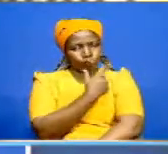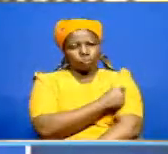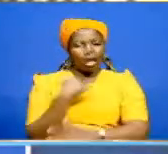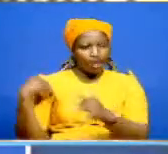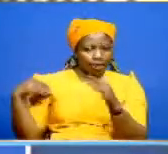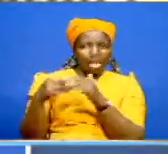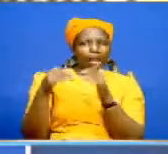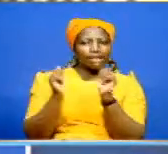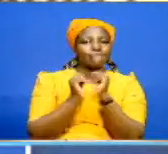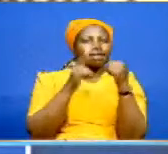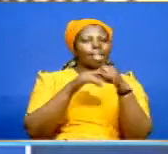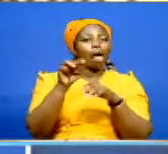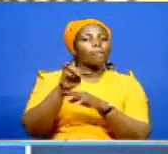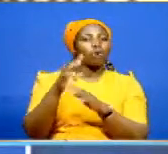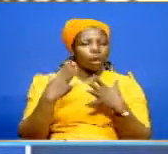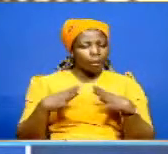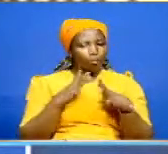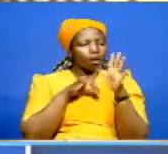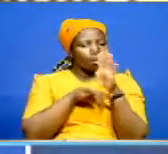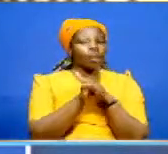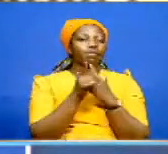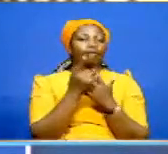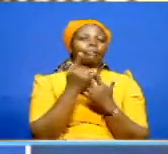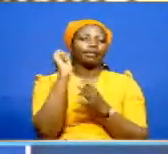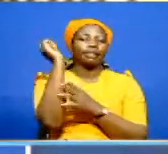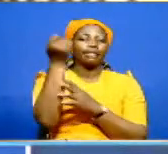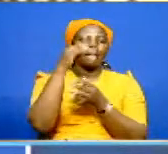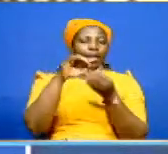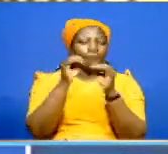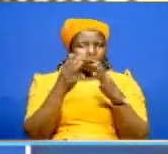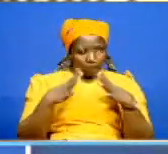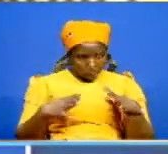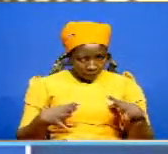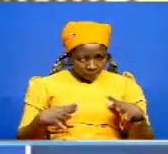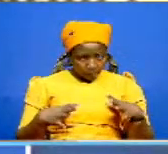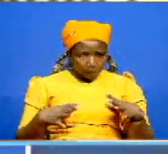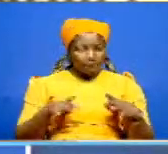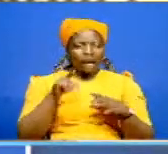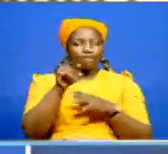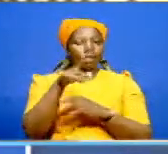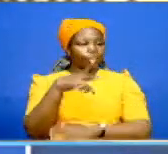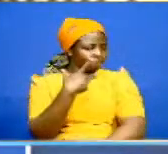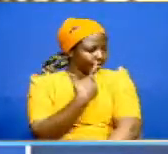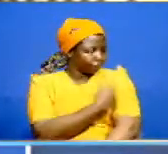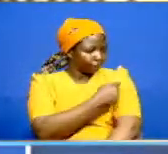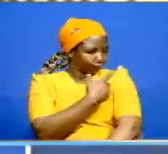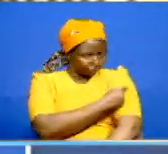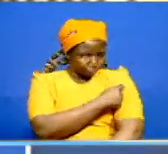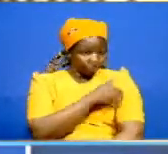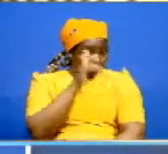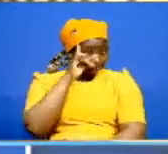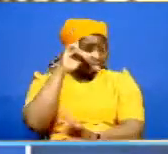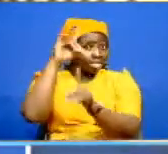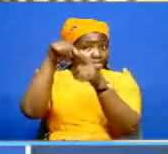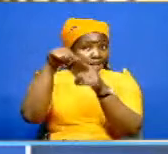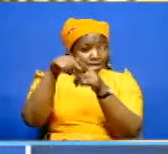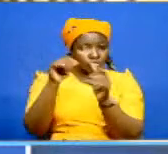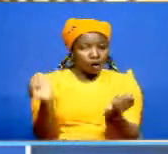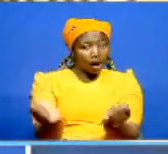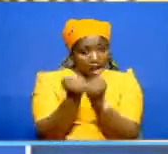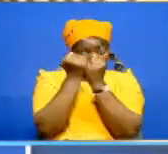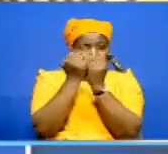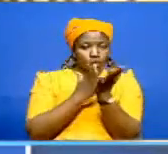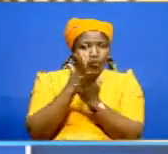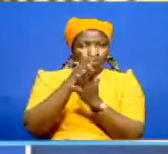16 million people in the Kenyan population. And this vaccination is intended to take place through